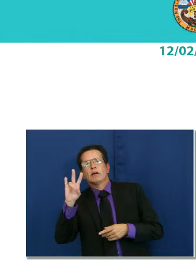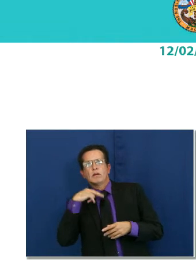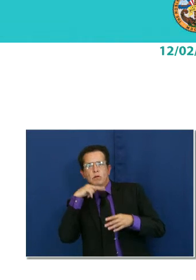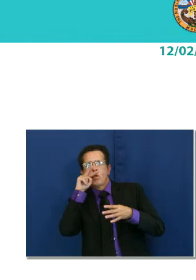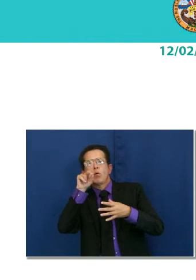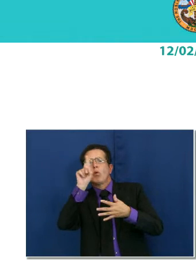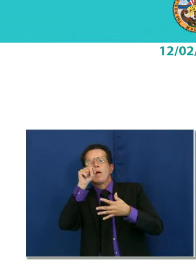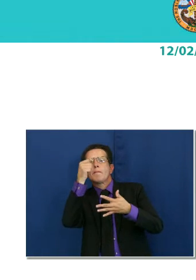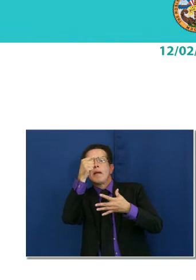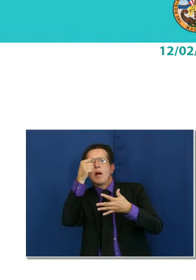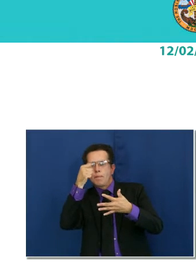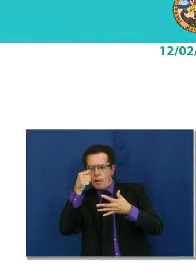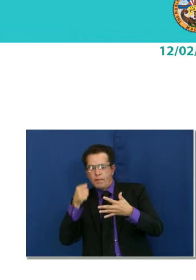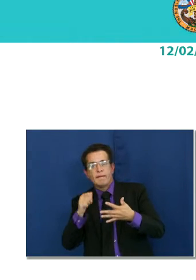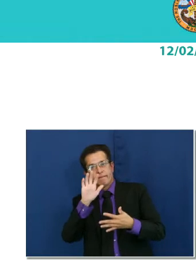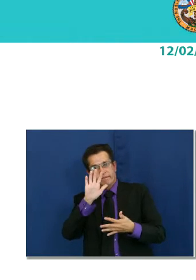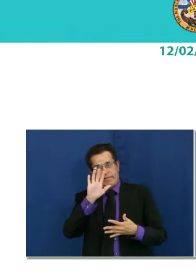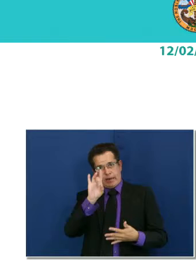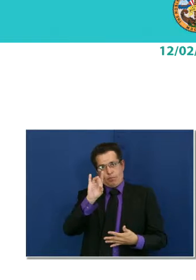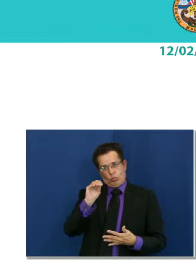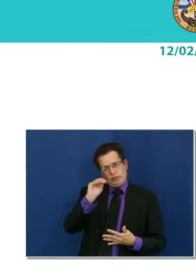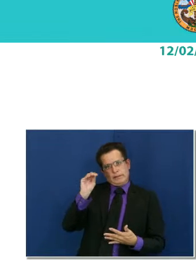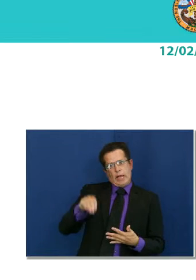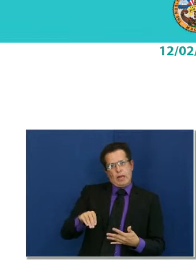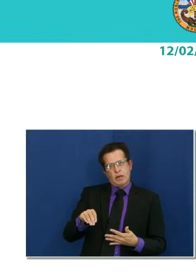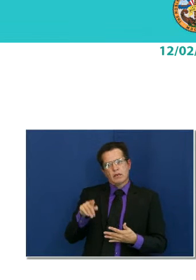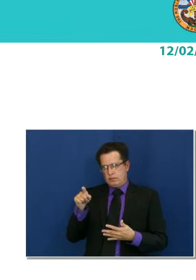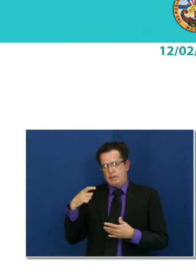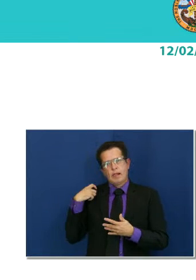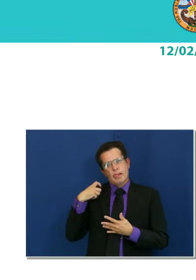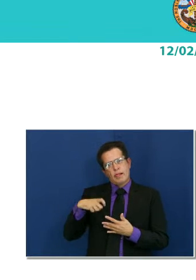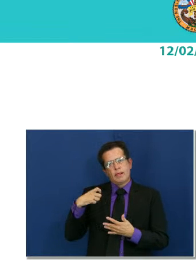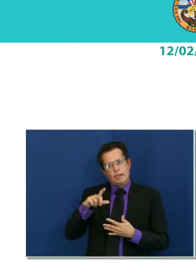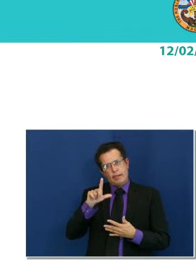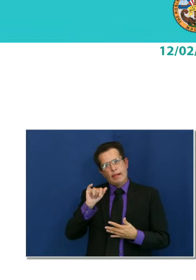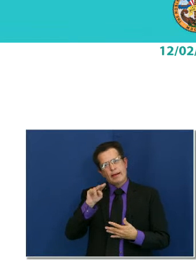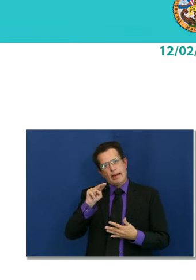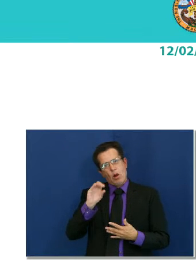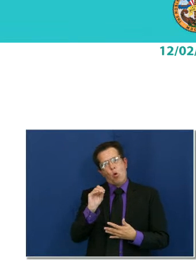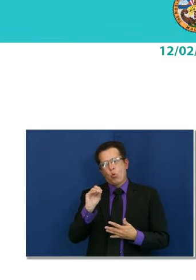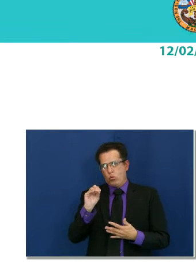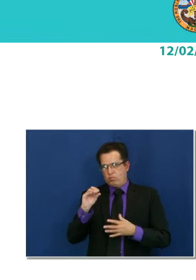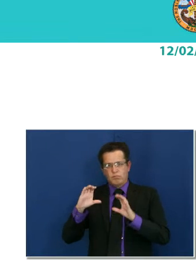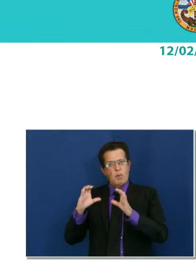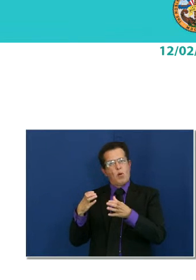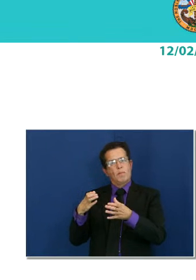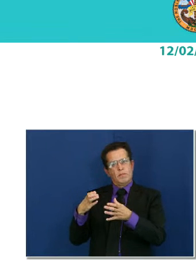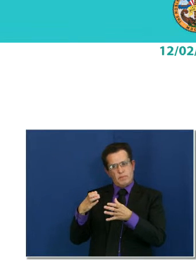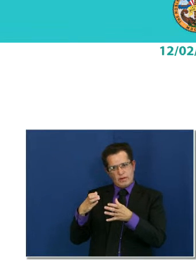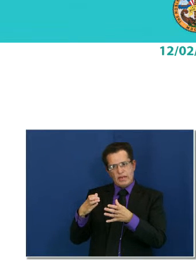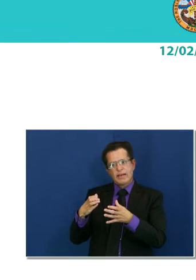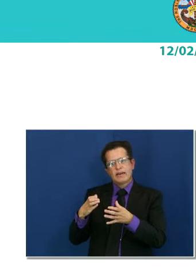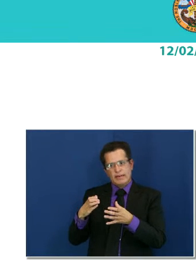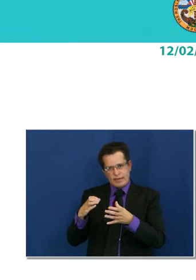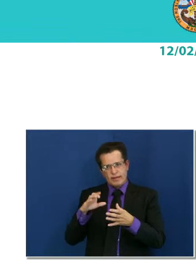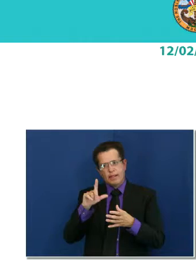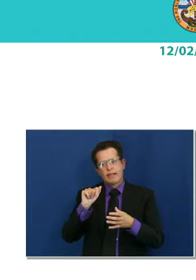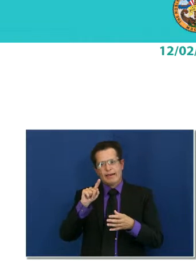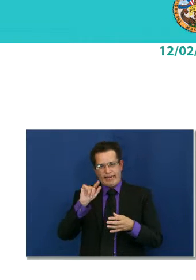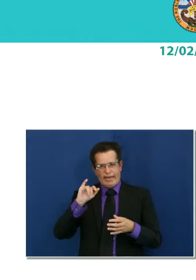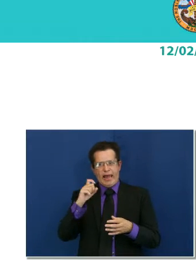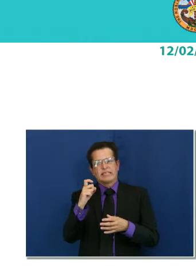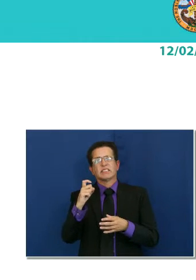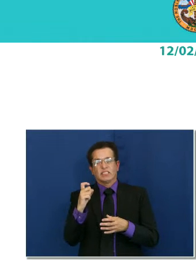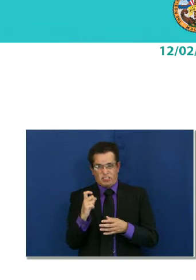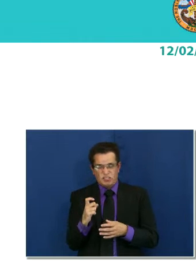age. 58% of the cases are from the Latinx population. The age group from 20 to 49 years